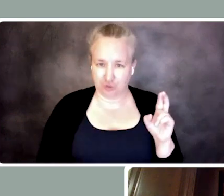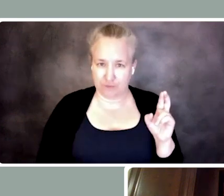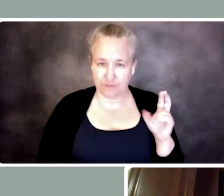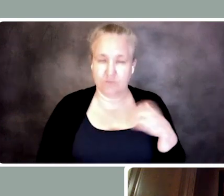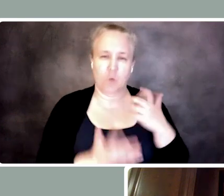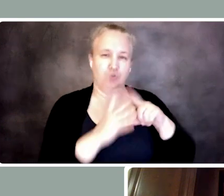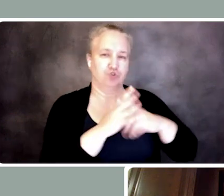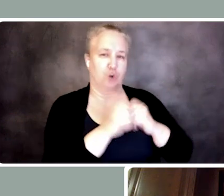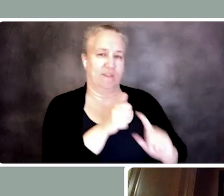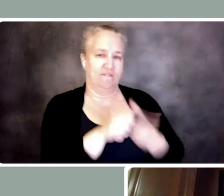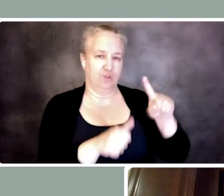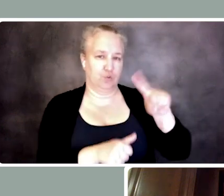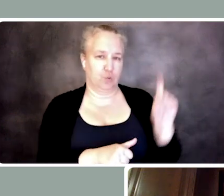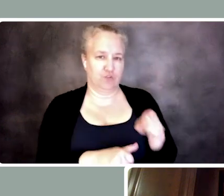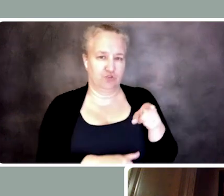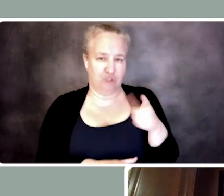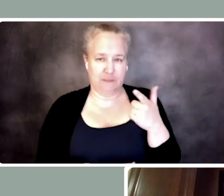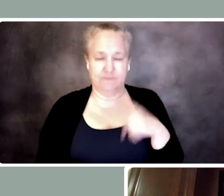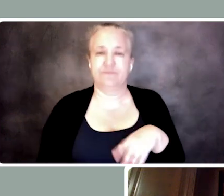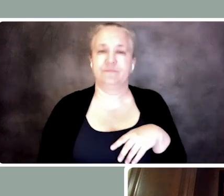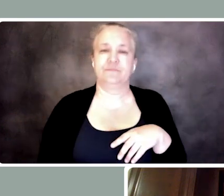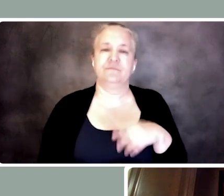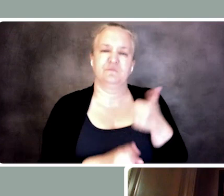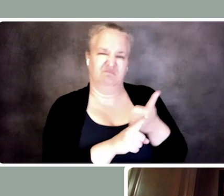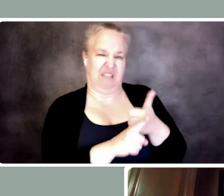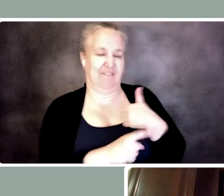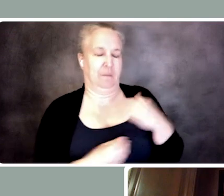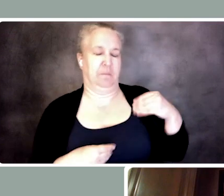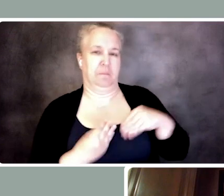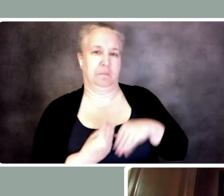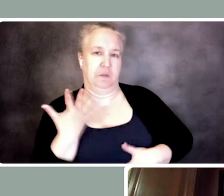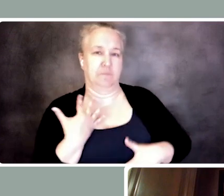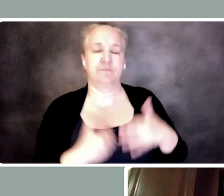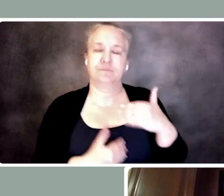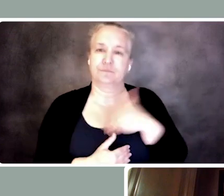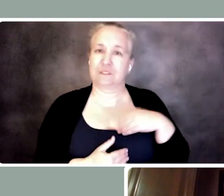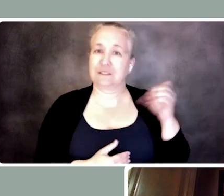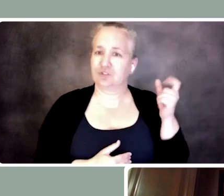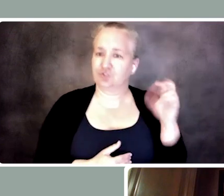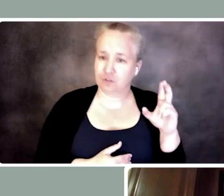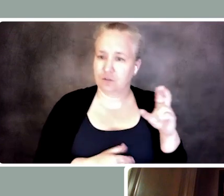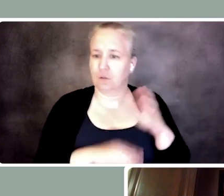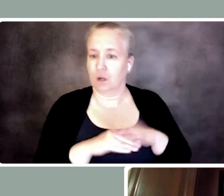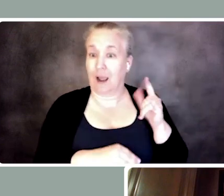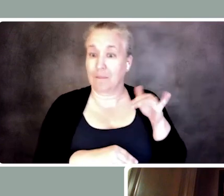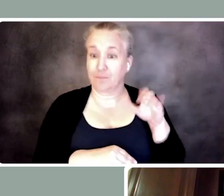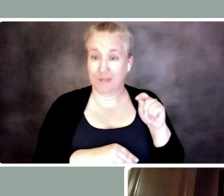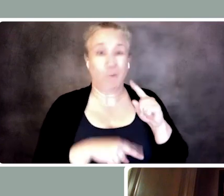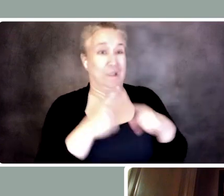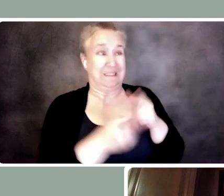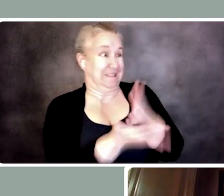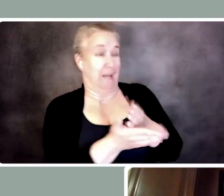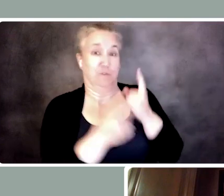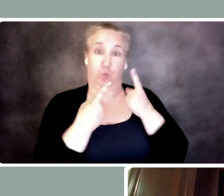this first one. I have metastatic breast cancer and I'm on Ibrance. What can I do once it stops working? I've been